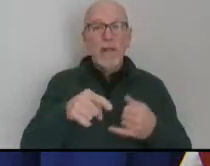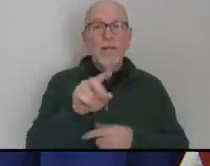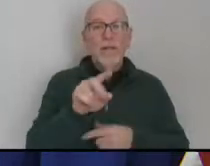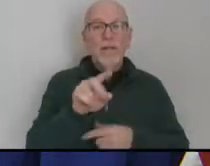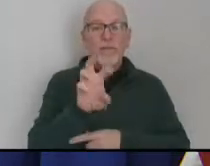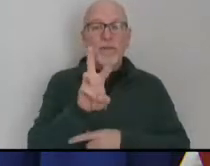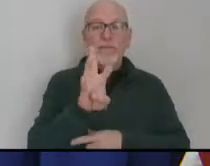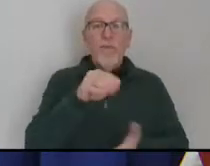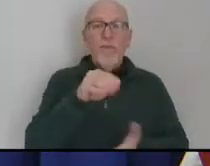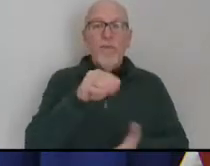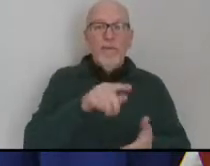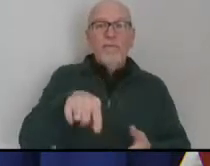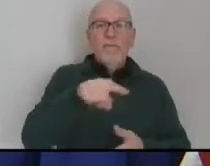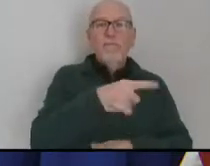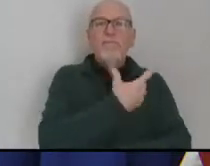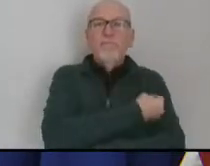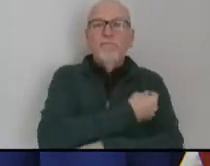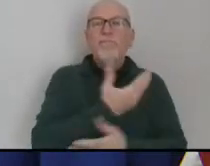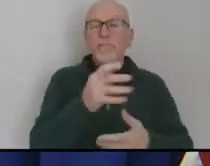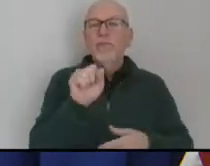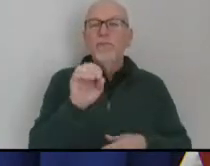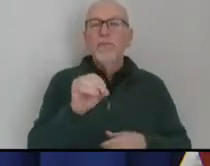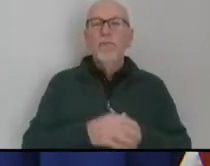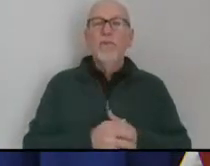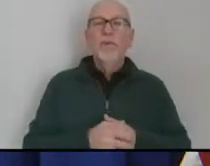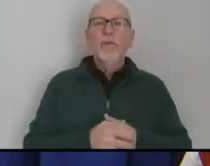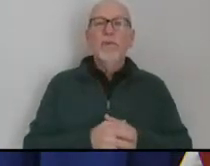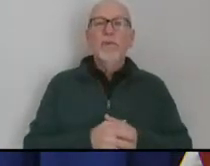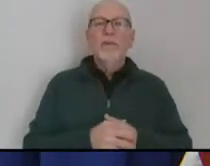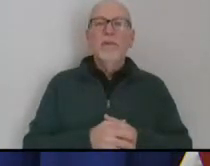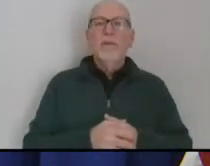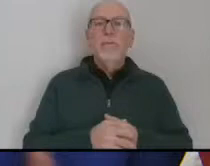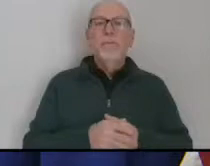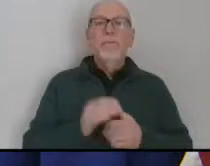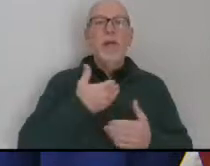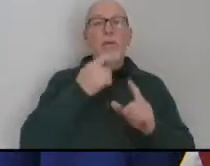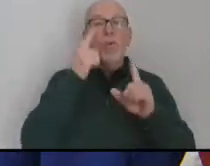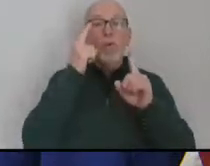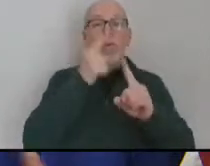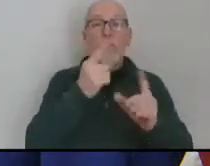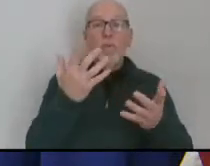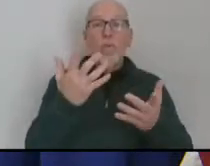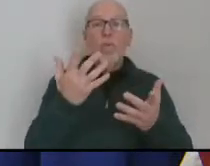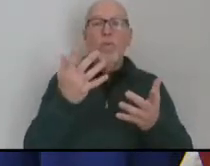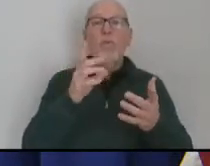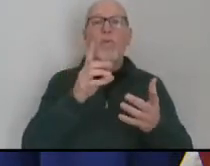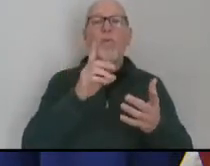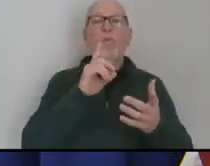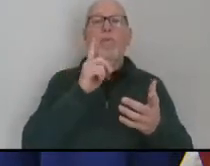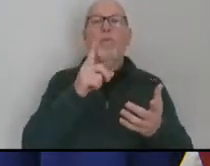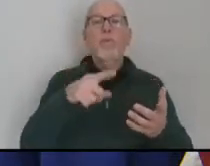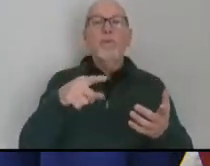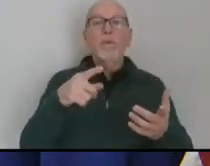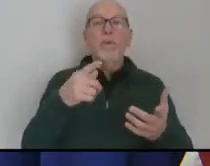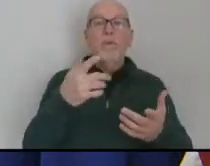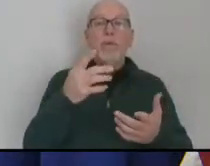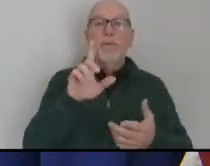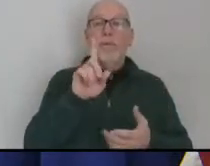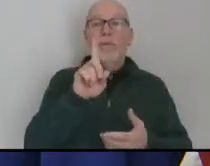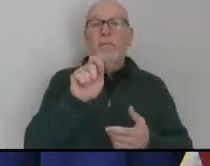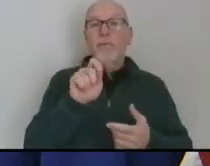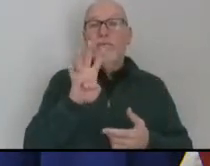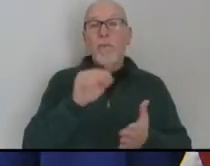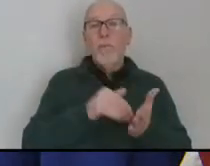264,000. So, the goal is, or the ultimate eligible was 5.4 million, and we're